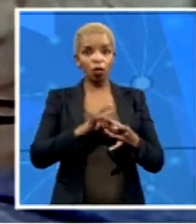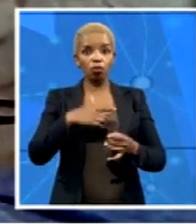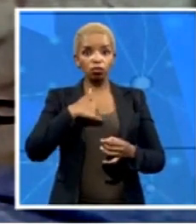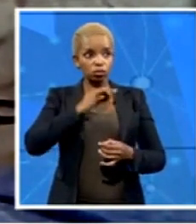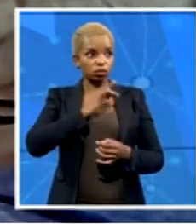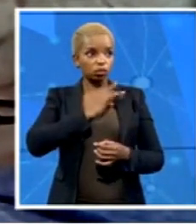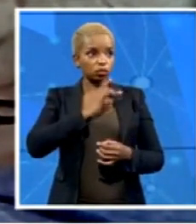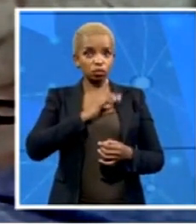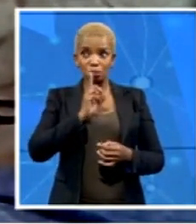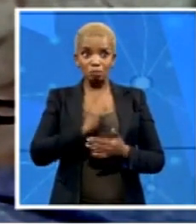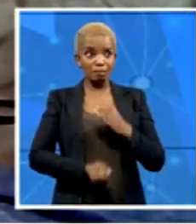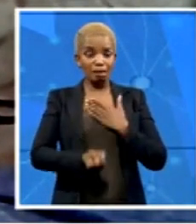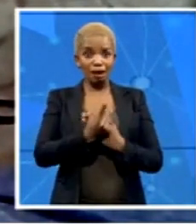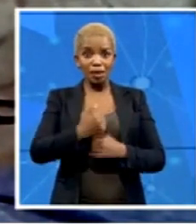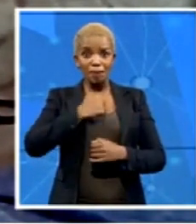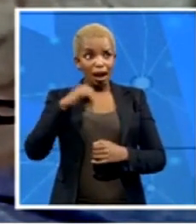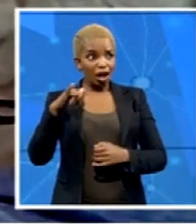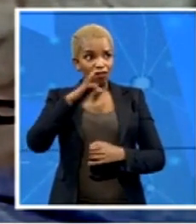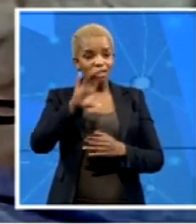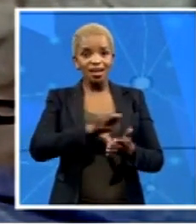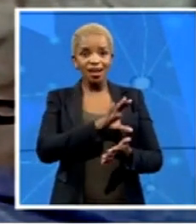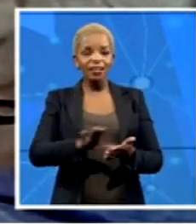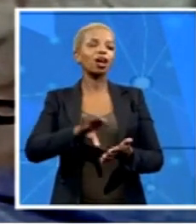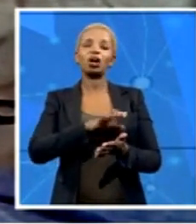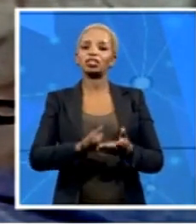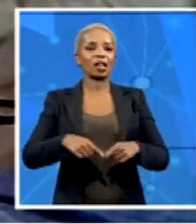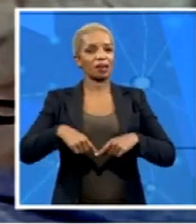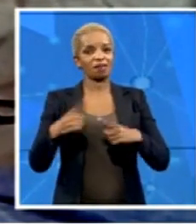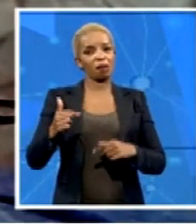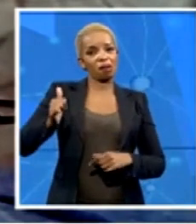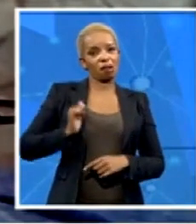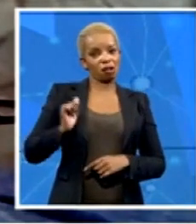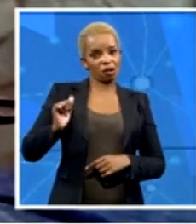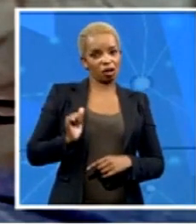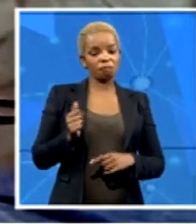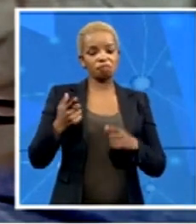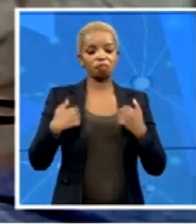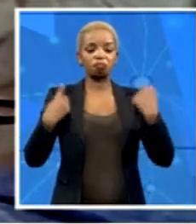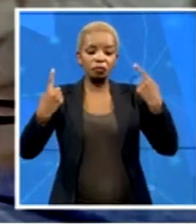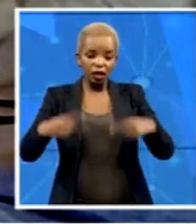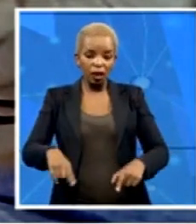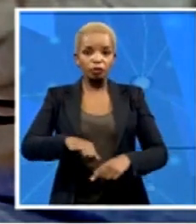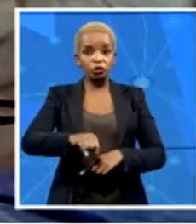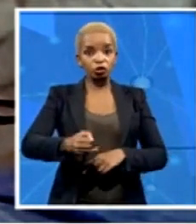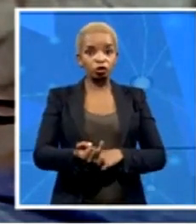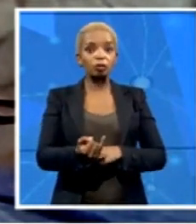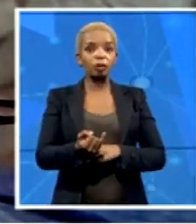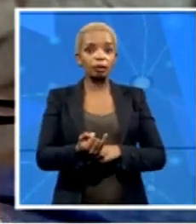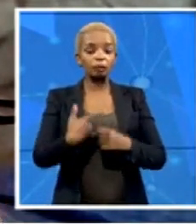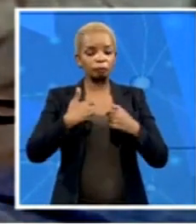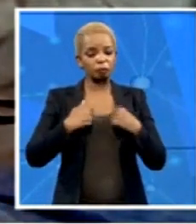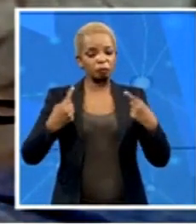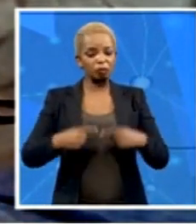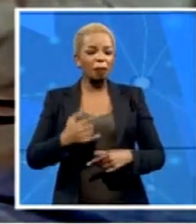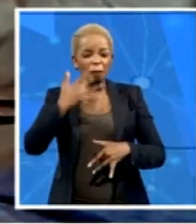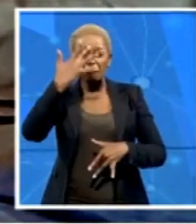luckily. And then when I got back to Joburg, I had such a bad fever. I was hot.